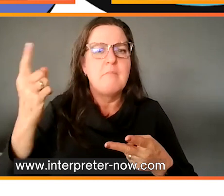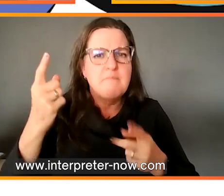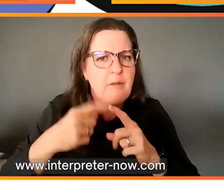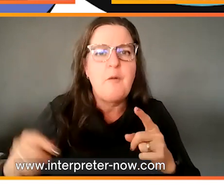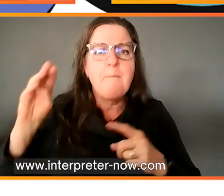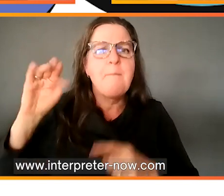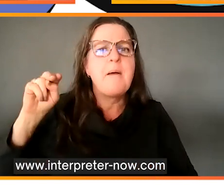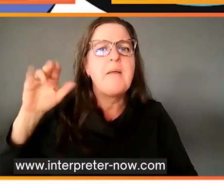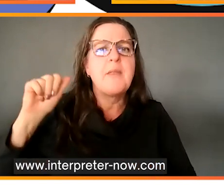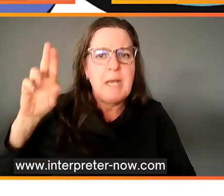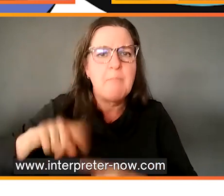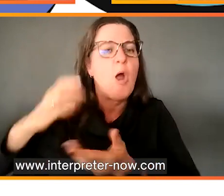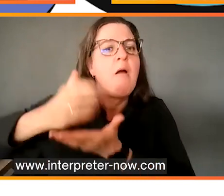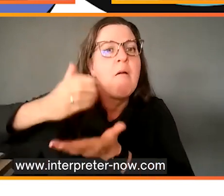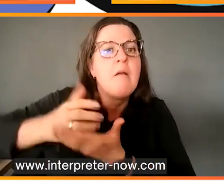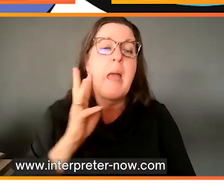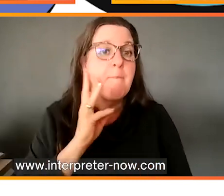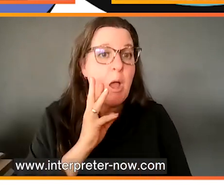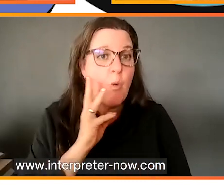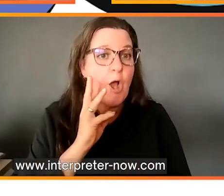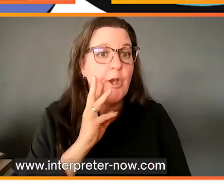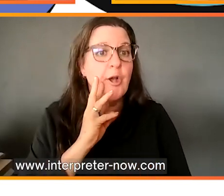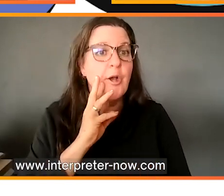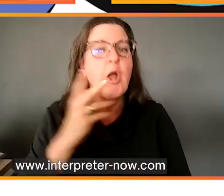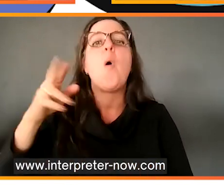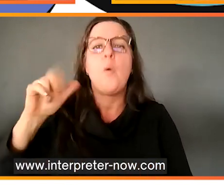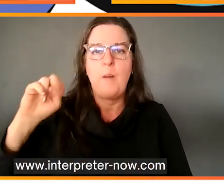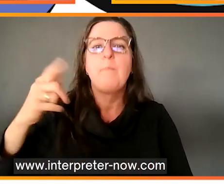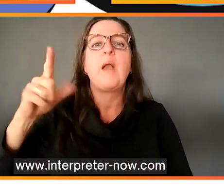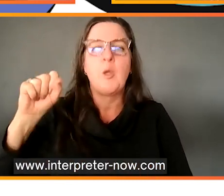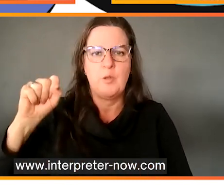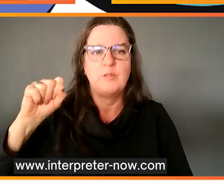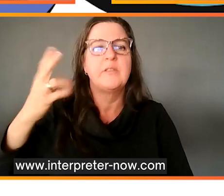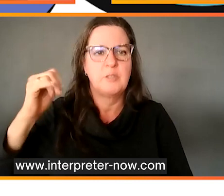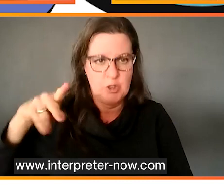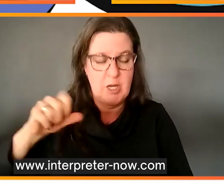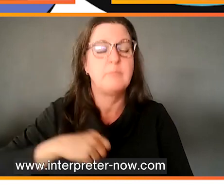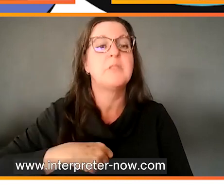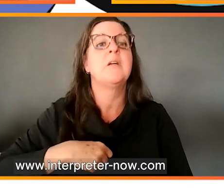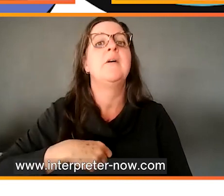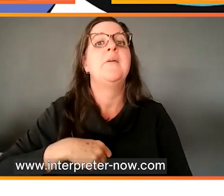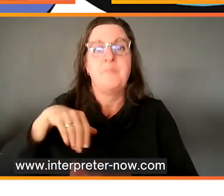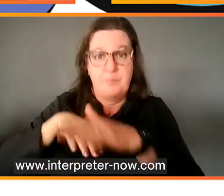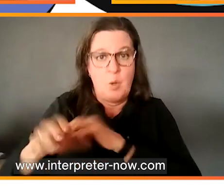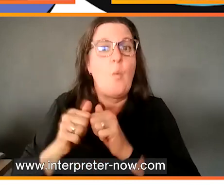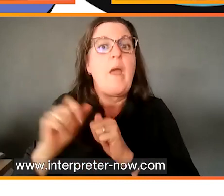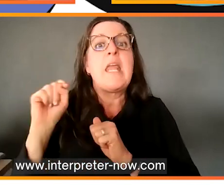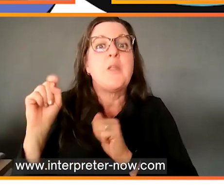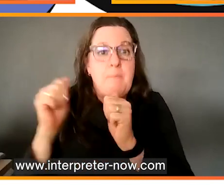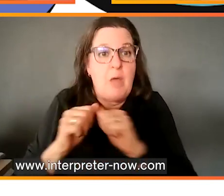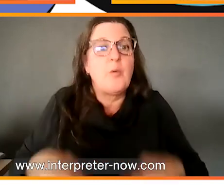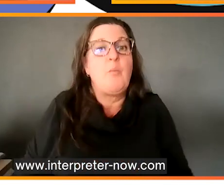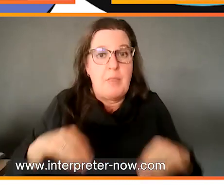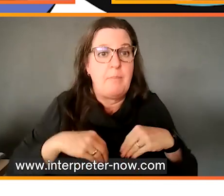my Pringles from the minibar and my bottle of water. And I went in and fully clothed. I laid